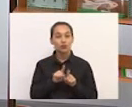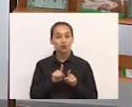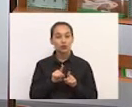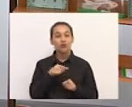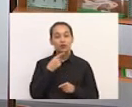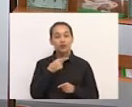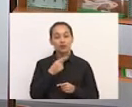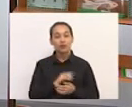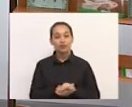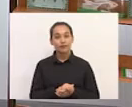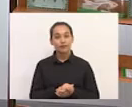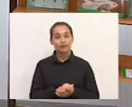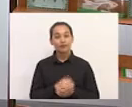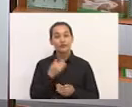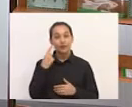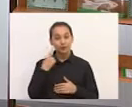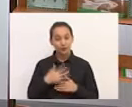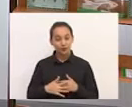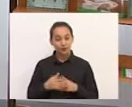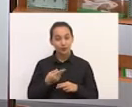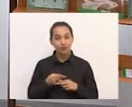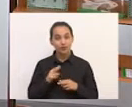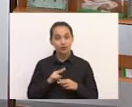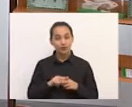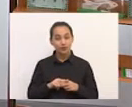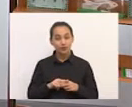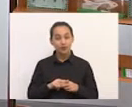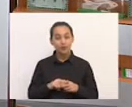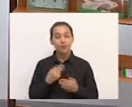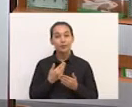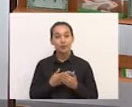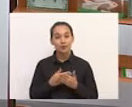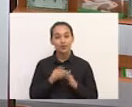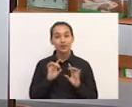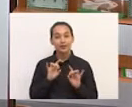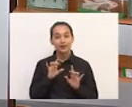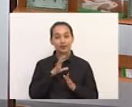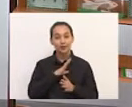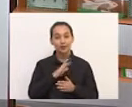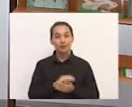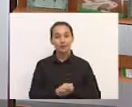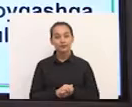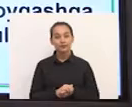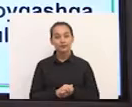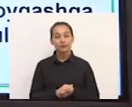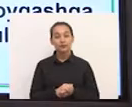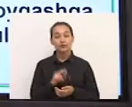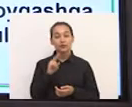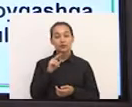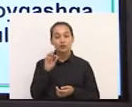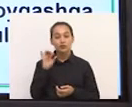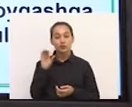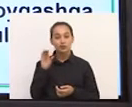talaffuz qiladilar. Sizga tushunarli bo'lishi uchun ham ushbu misollarni keltirib o'tdim.